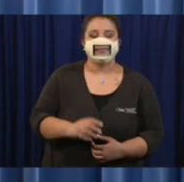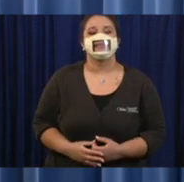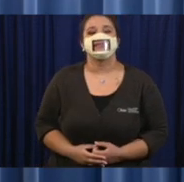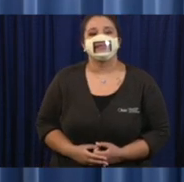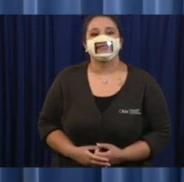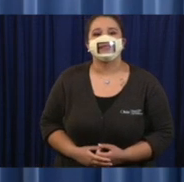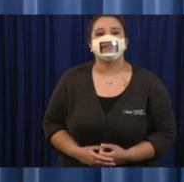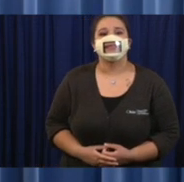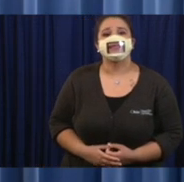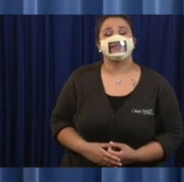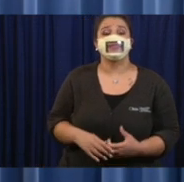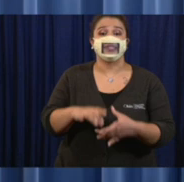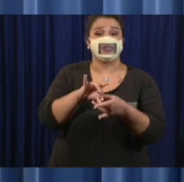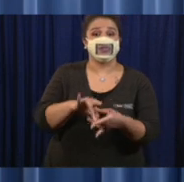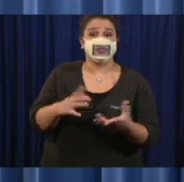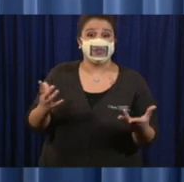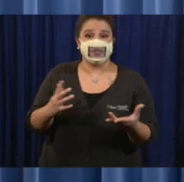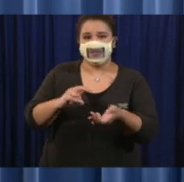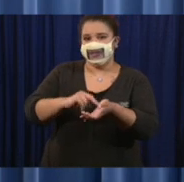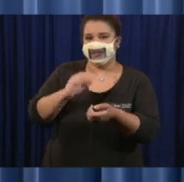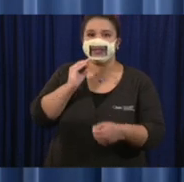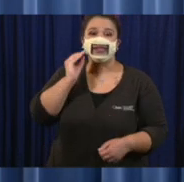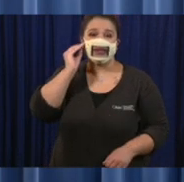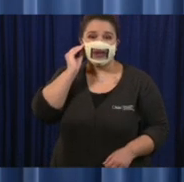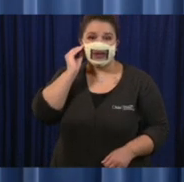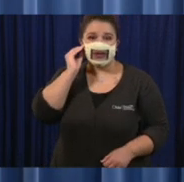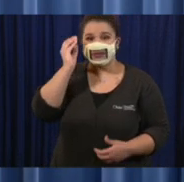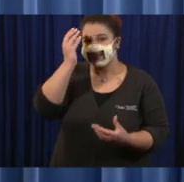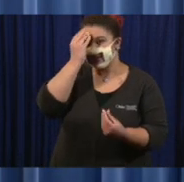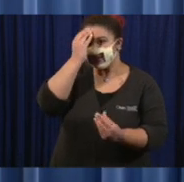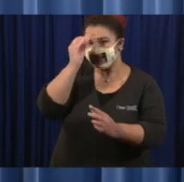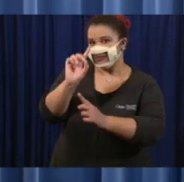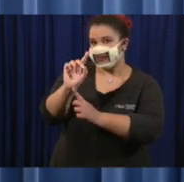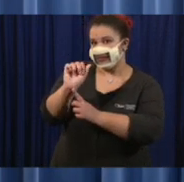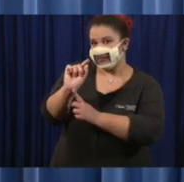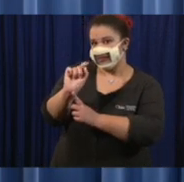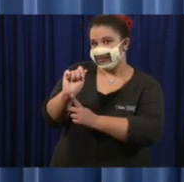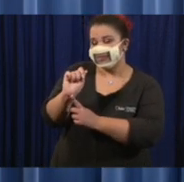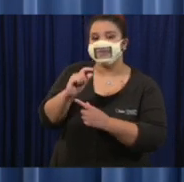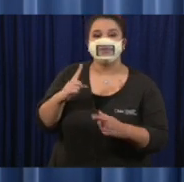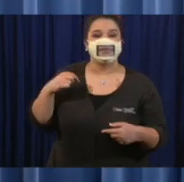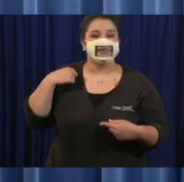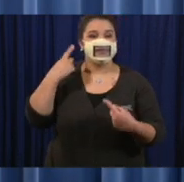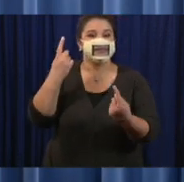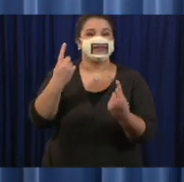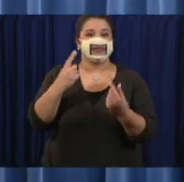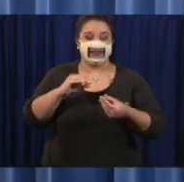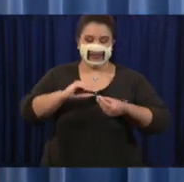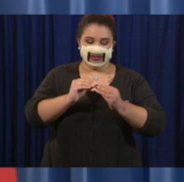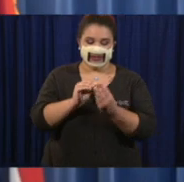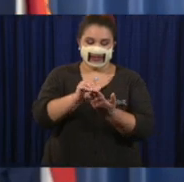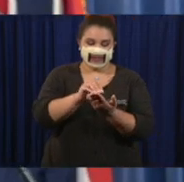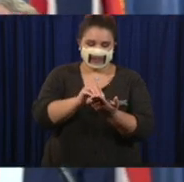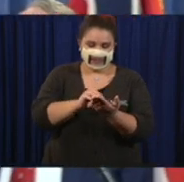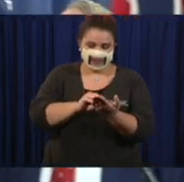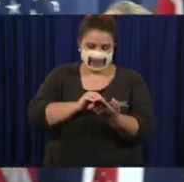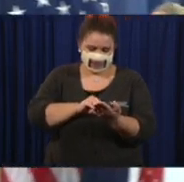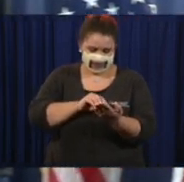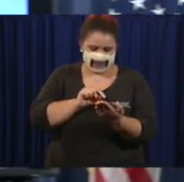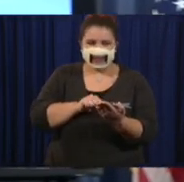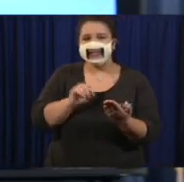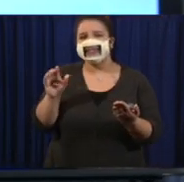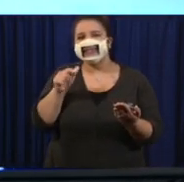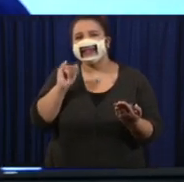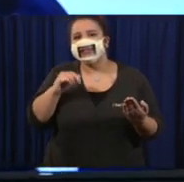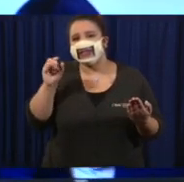This has to do with the nursing home data, and I want to make sure I understood correctly. The numbers we've been reporting on nursing home deaths and cases as a percentage